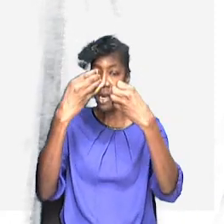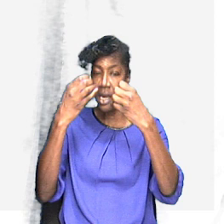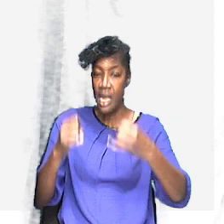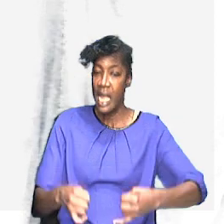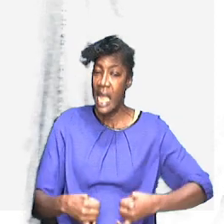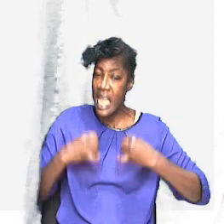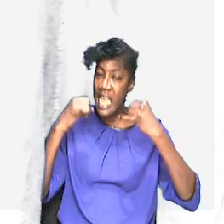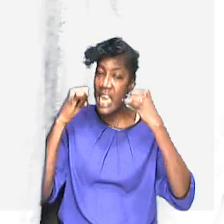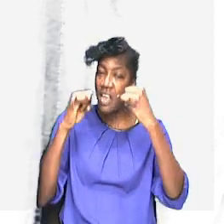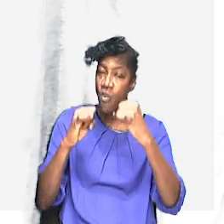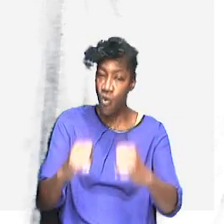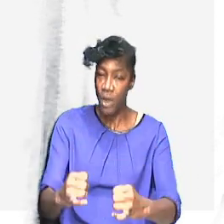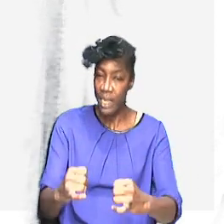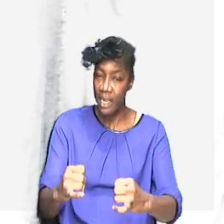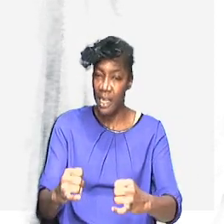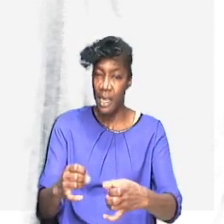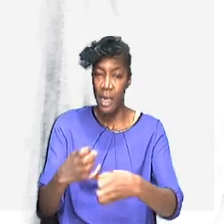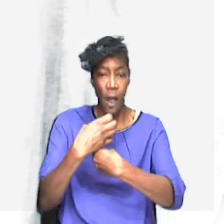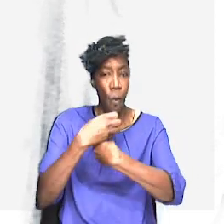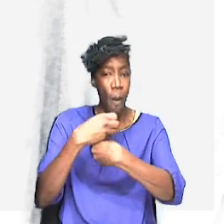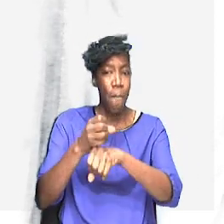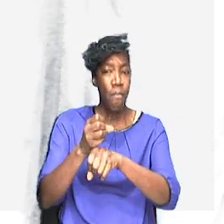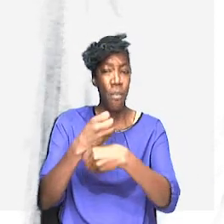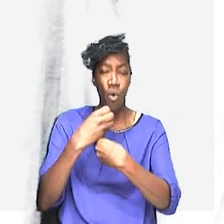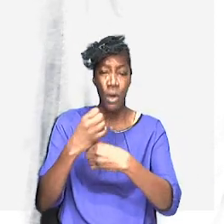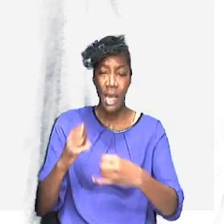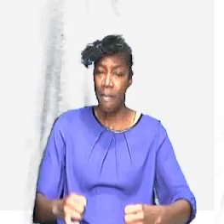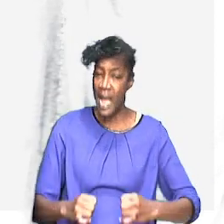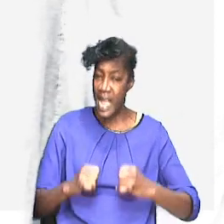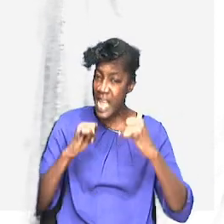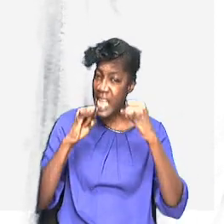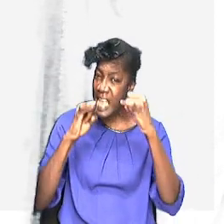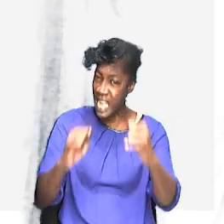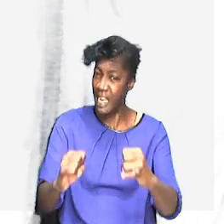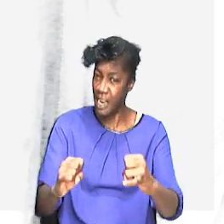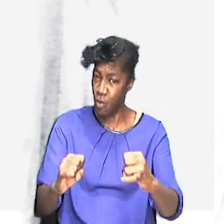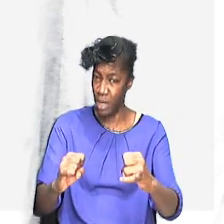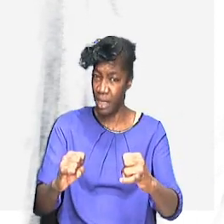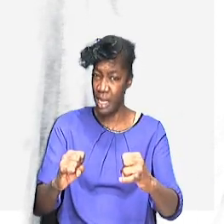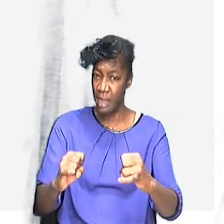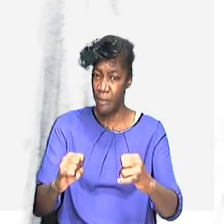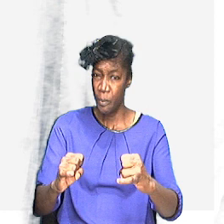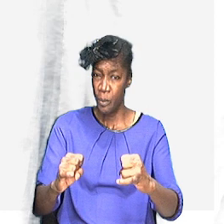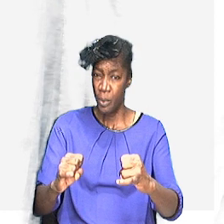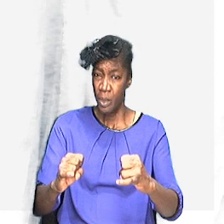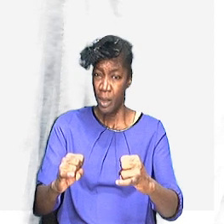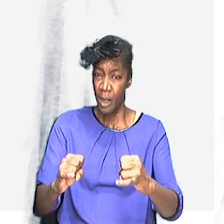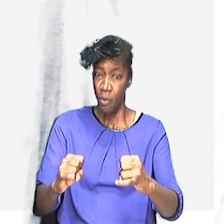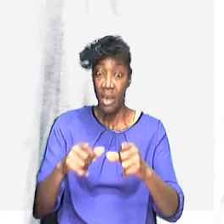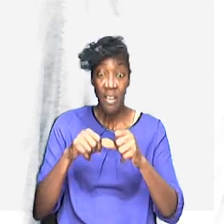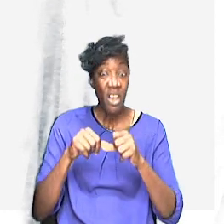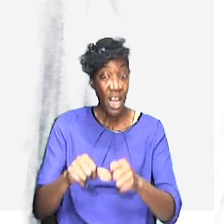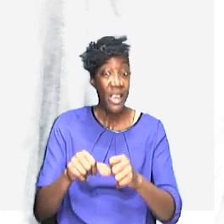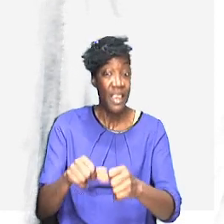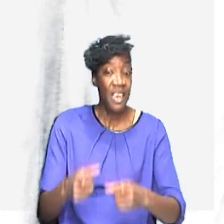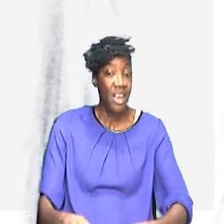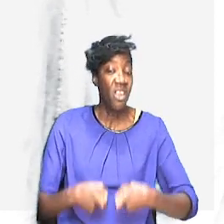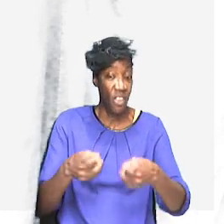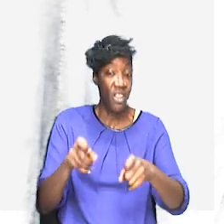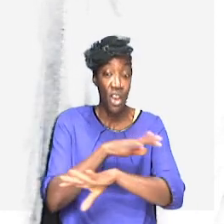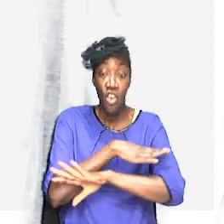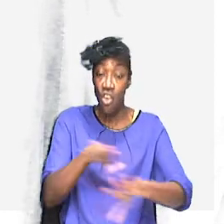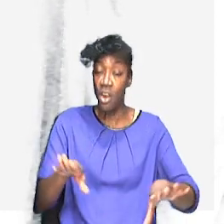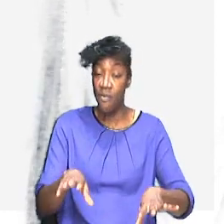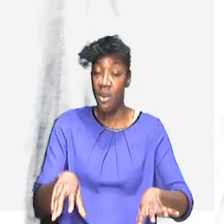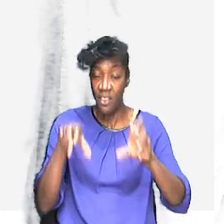We were molded by the whole iniquity, which is presumptuous sin. Amen. So none of us can sin. And